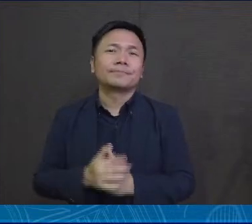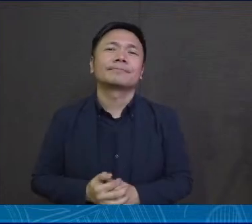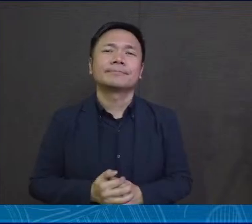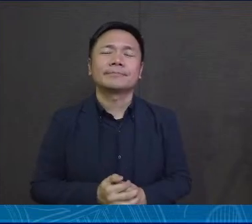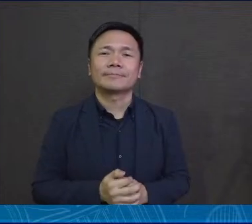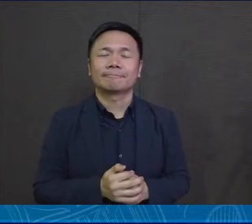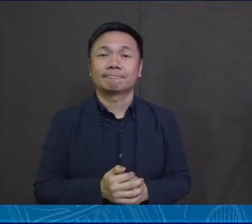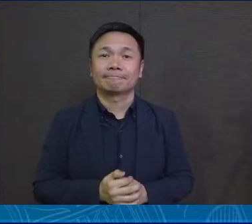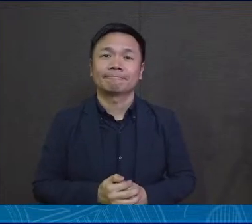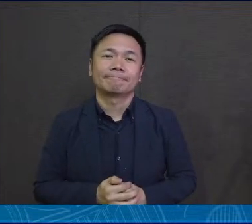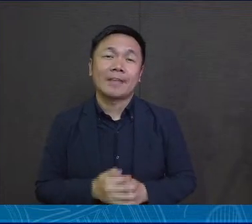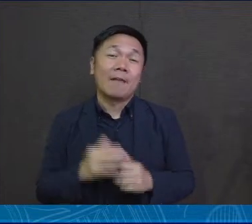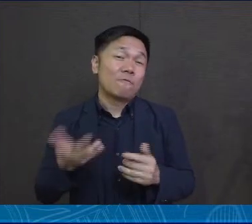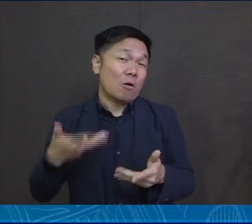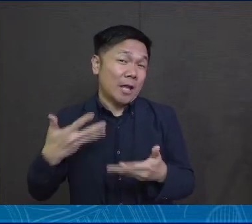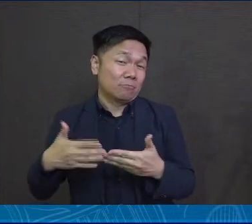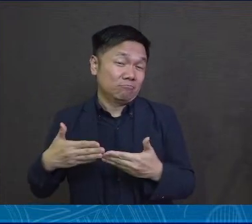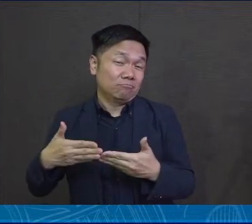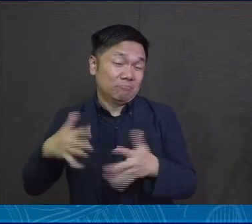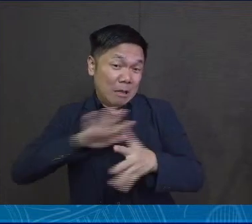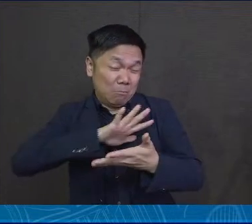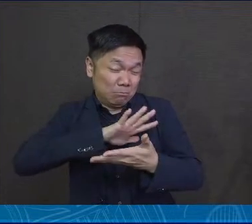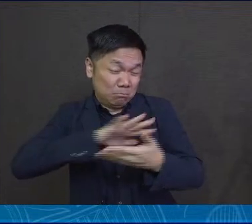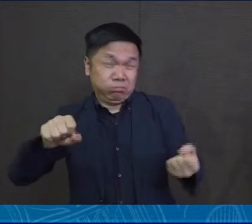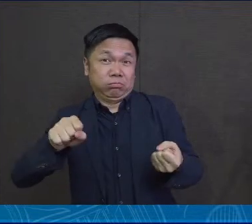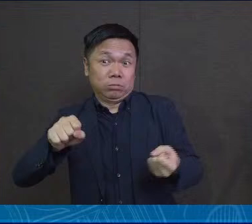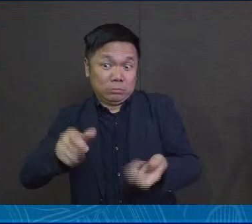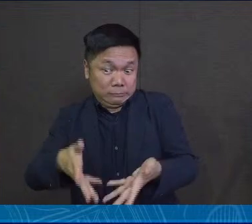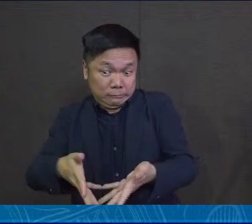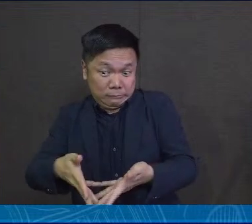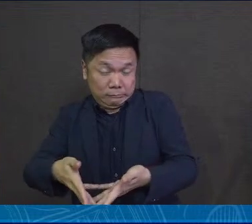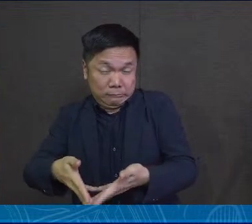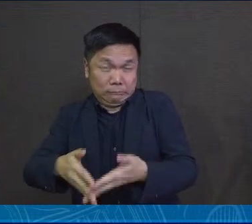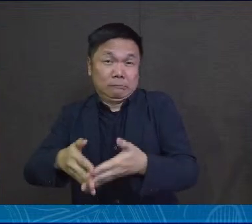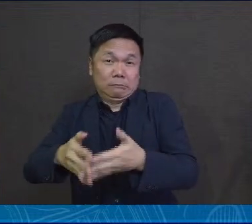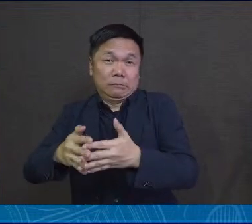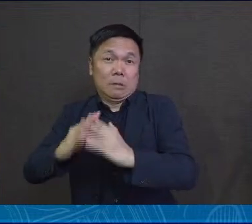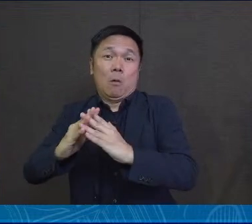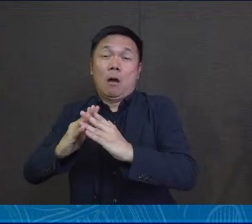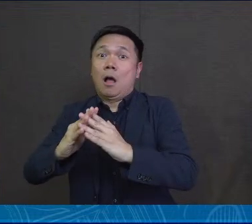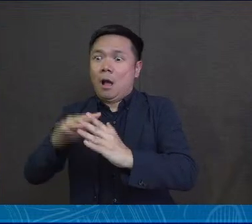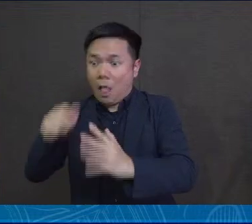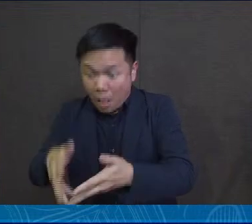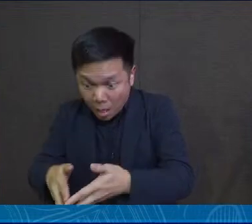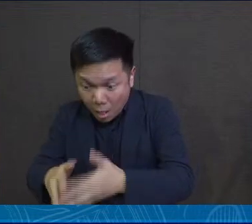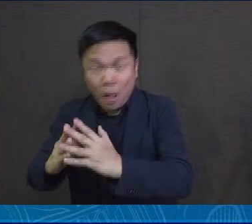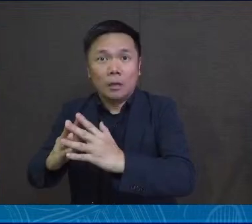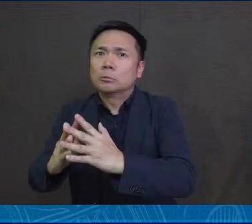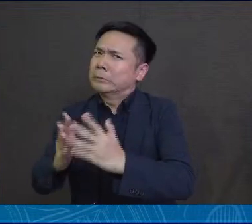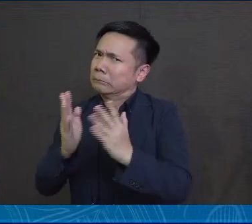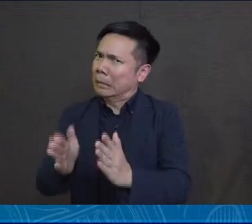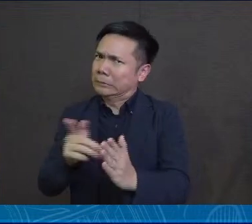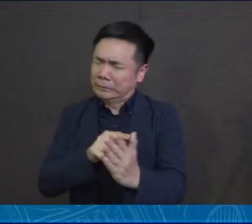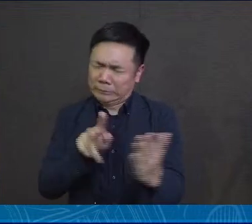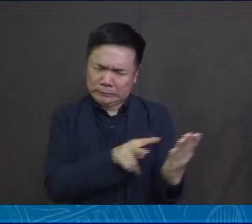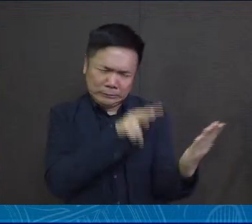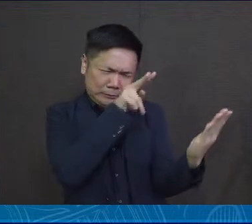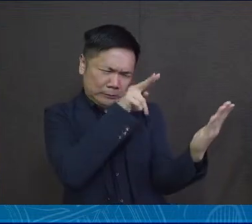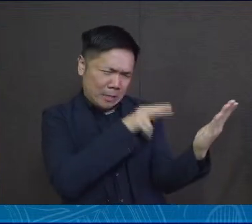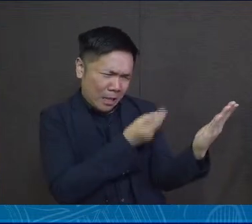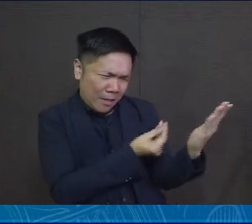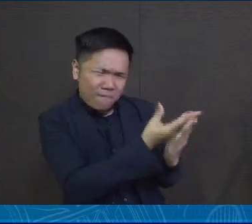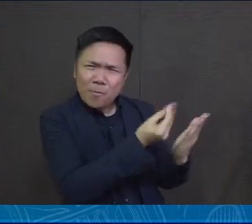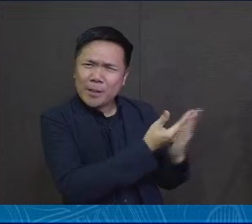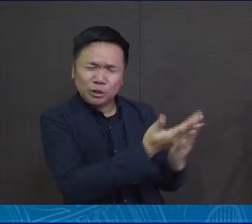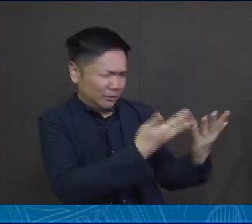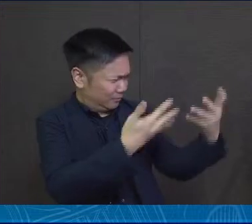of our recovery efforts, we actually really need rich source of data. Why do we need rich source of data? Because it allows us to